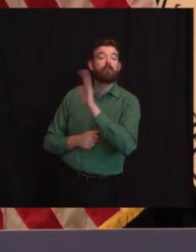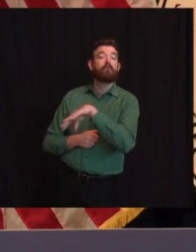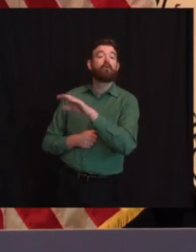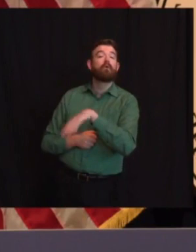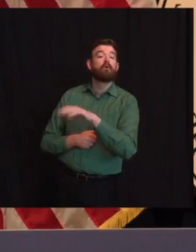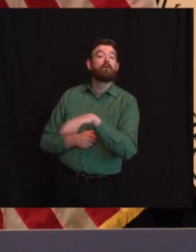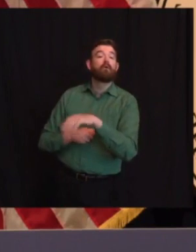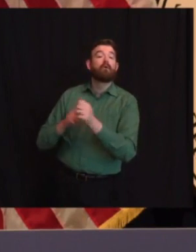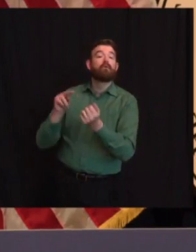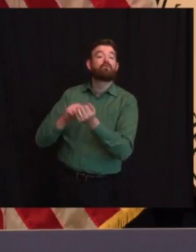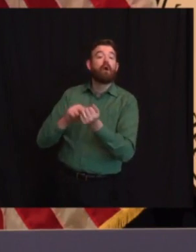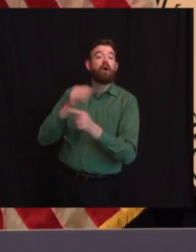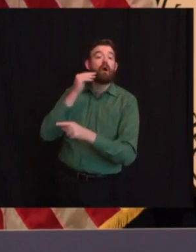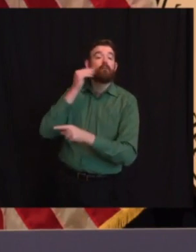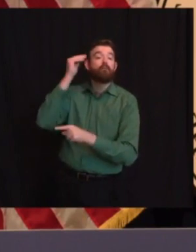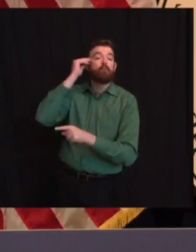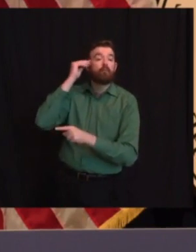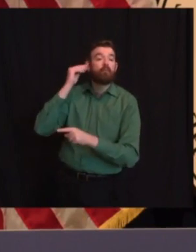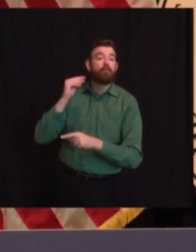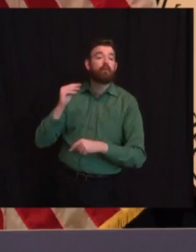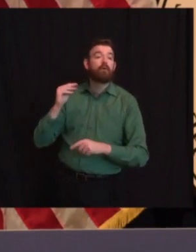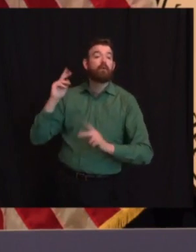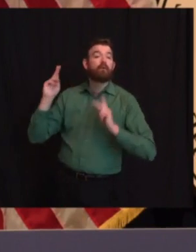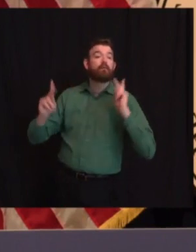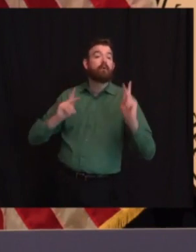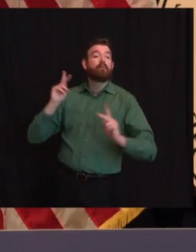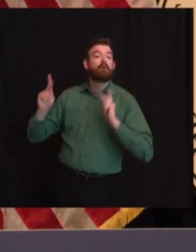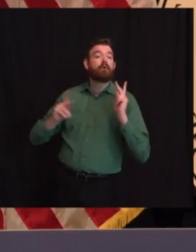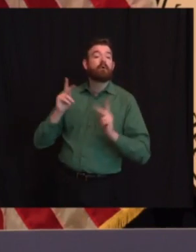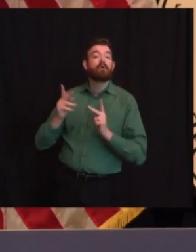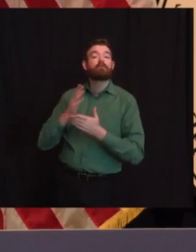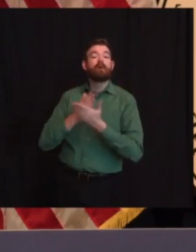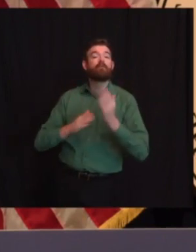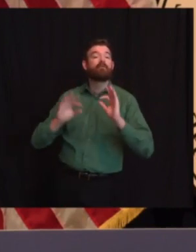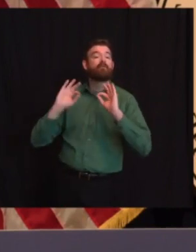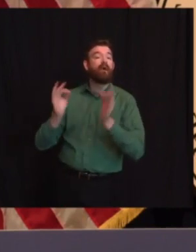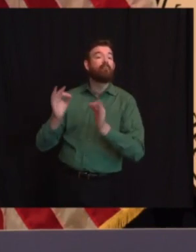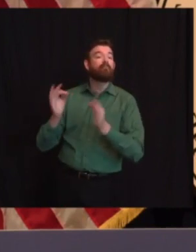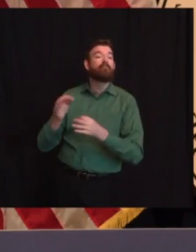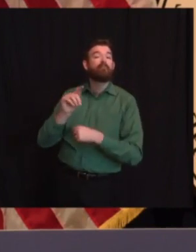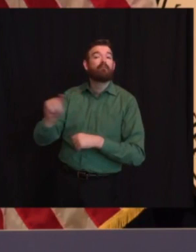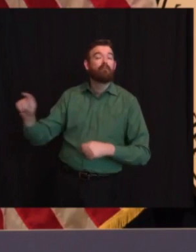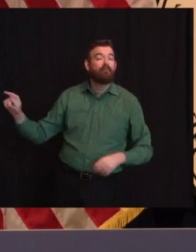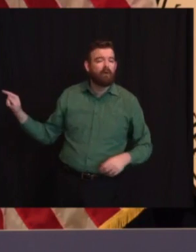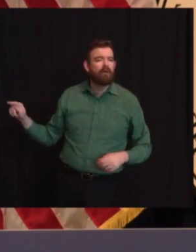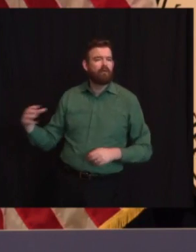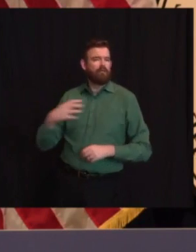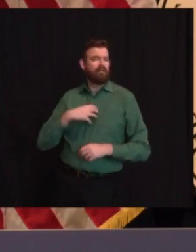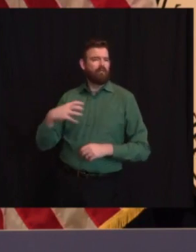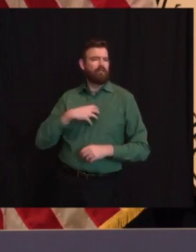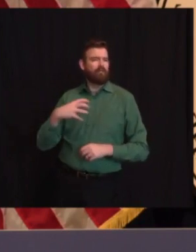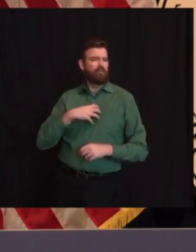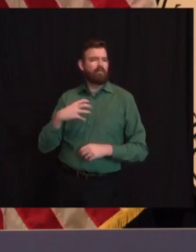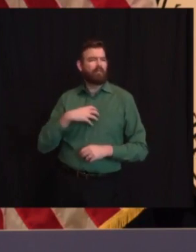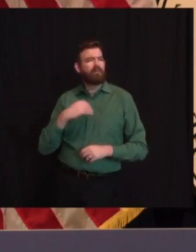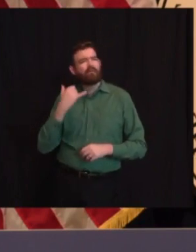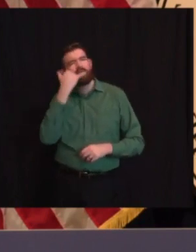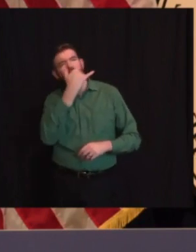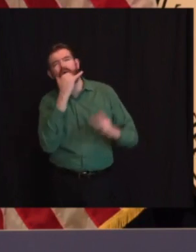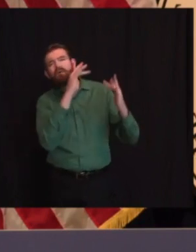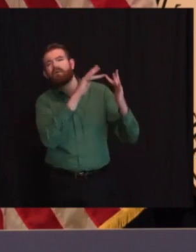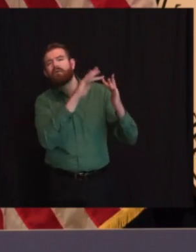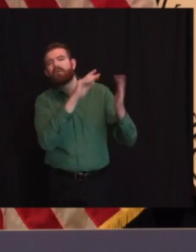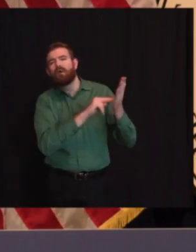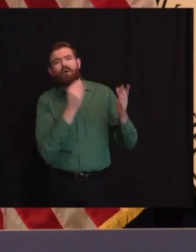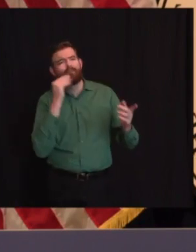that all been reconciled yet? Because some families are still are still being told that the data includes staff members